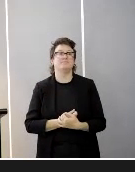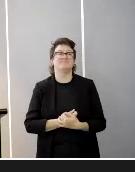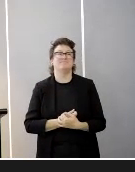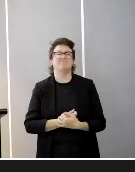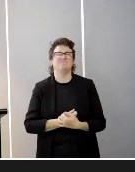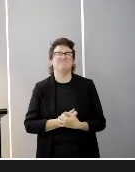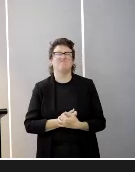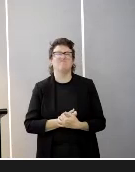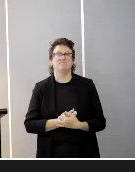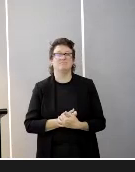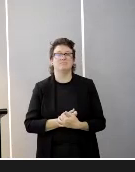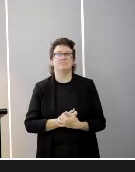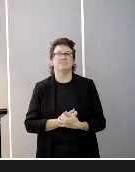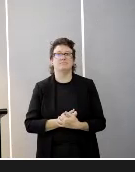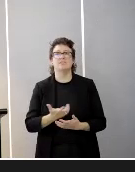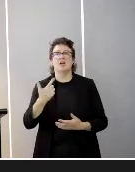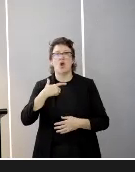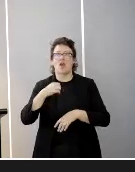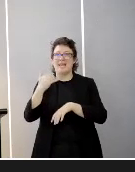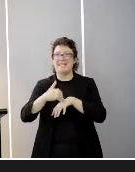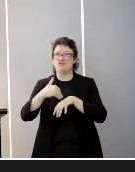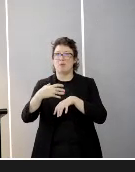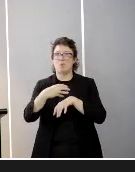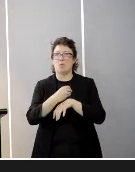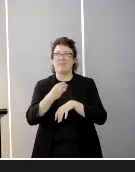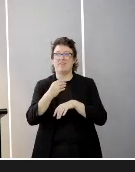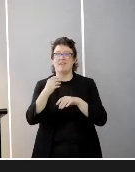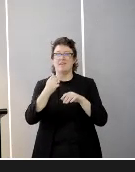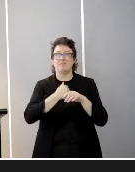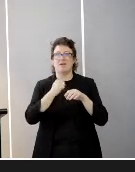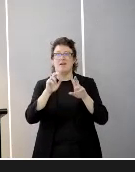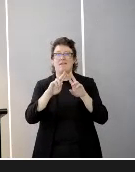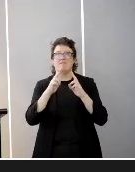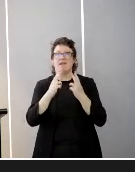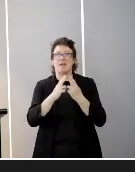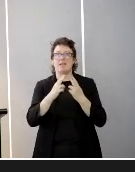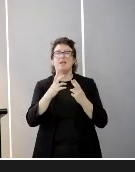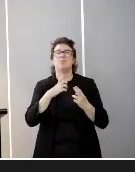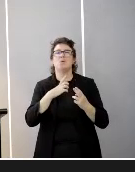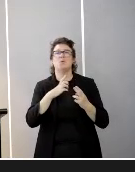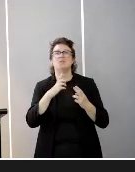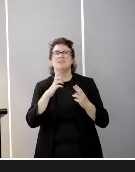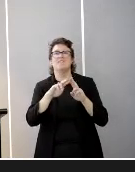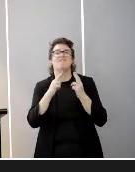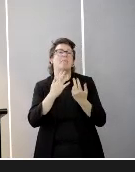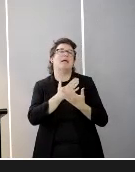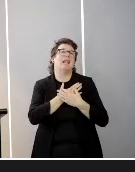Yeah. I get in trouble with family because people like sunny, warm